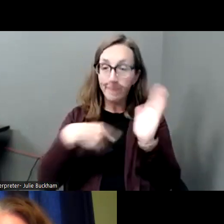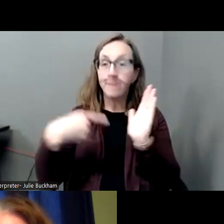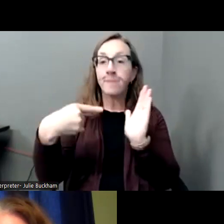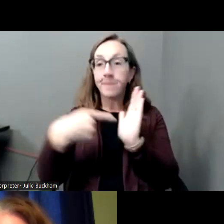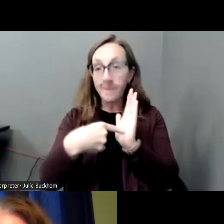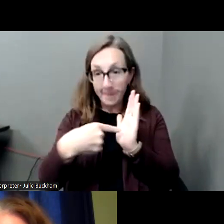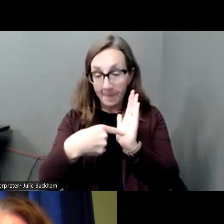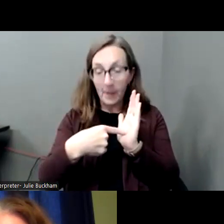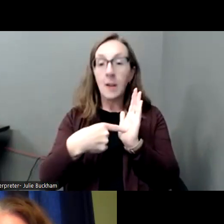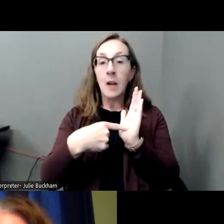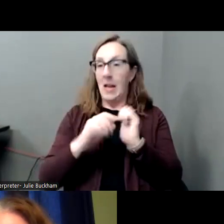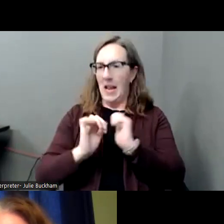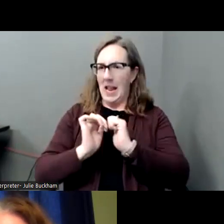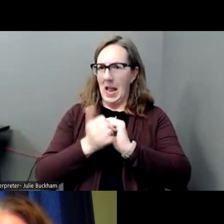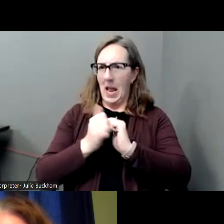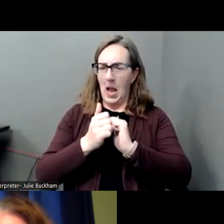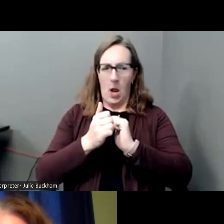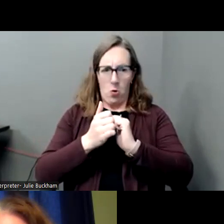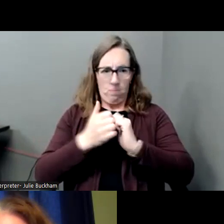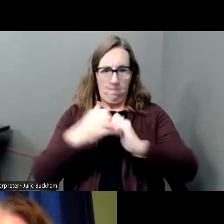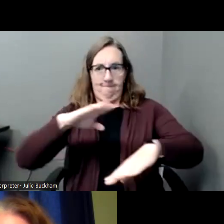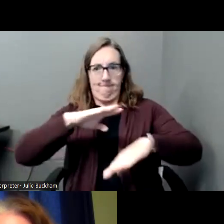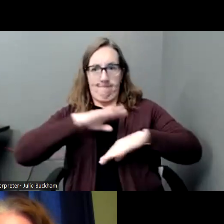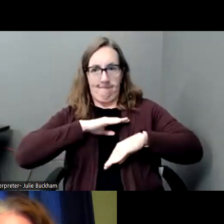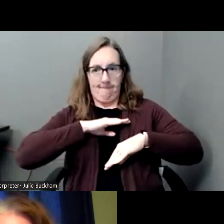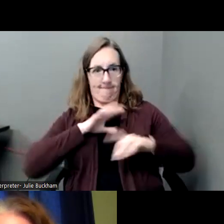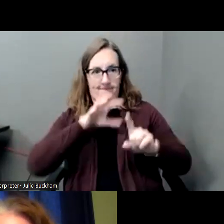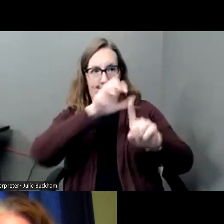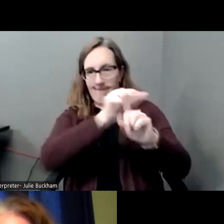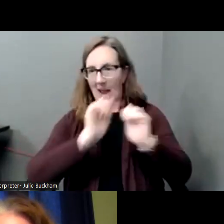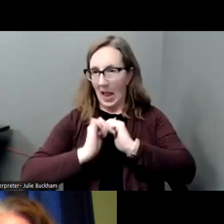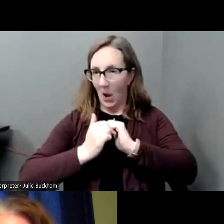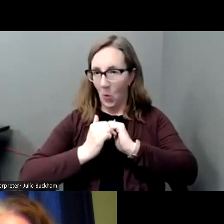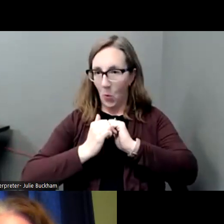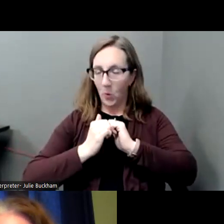determined that a way to address that particular need would be to incorporate